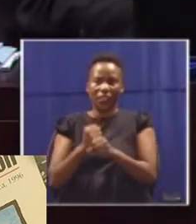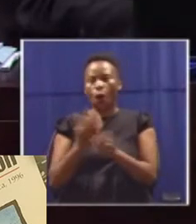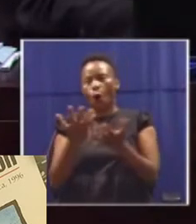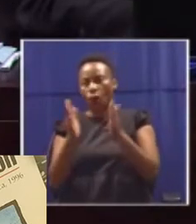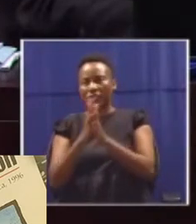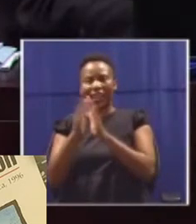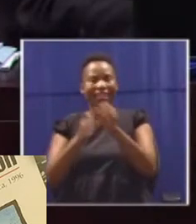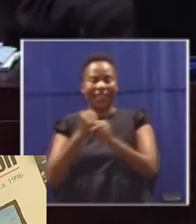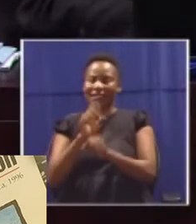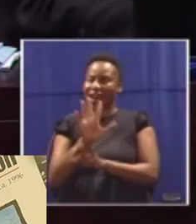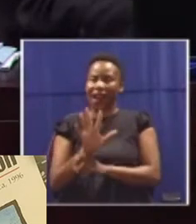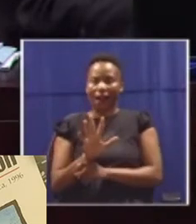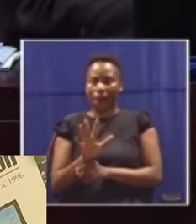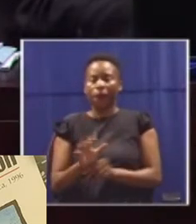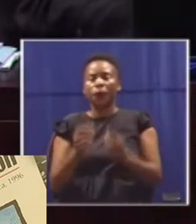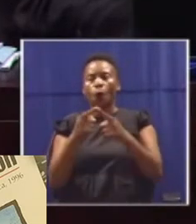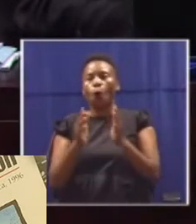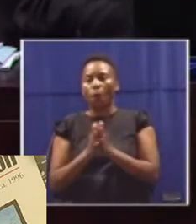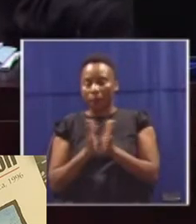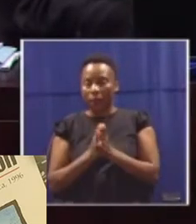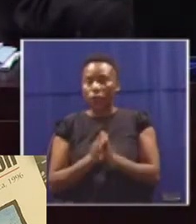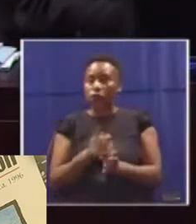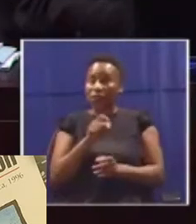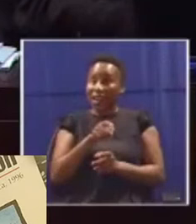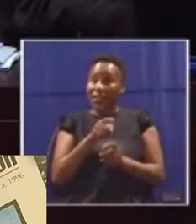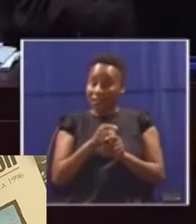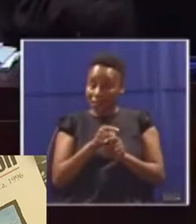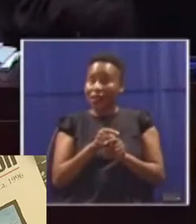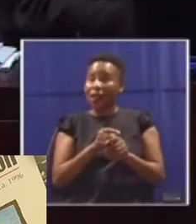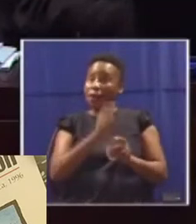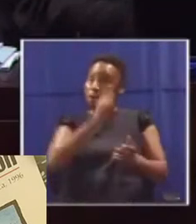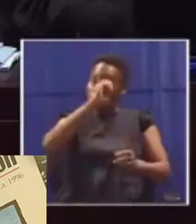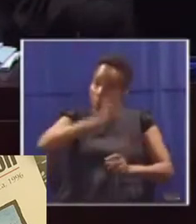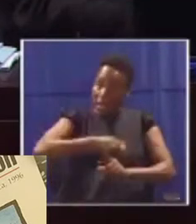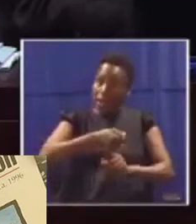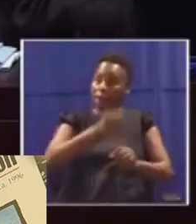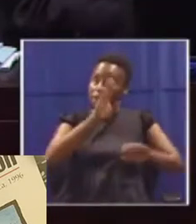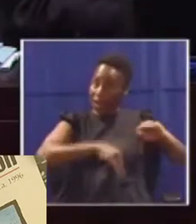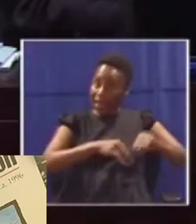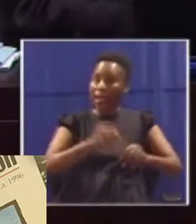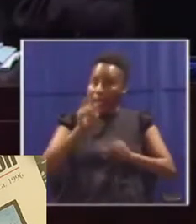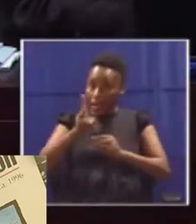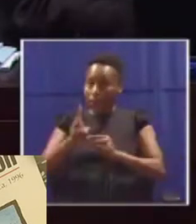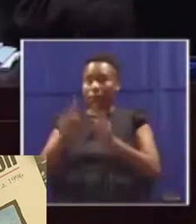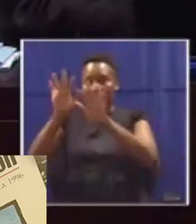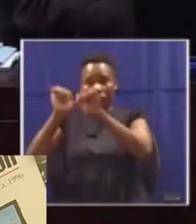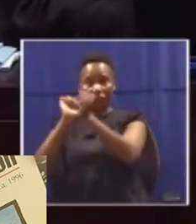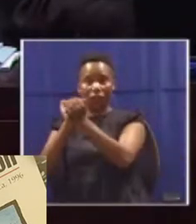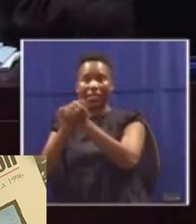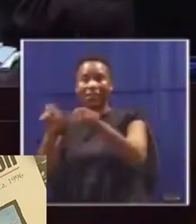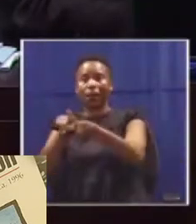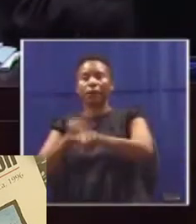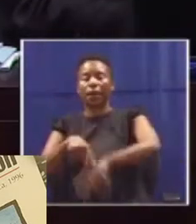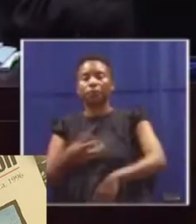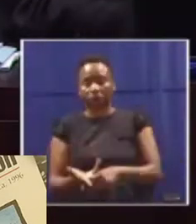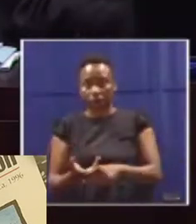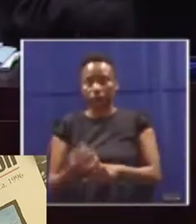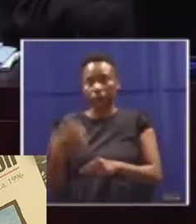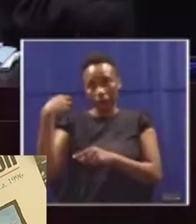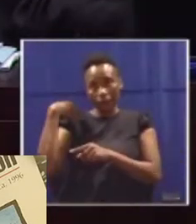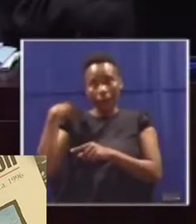or to such fine as well as imprisonment. The powers of the minister or